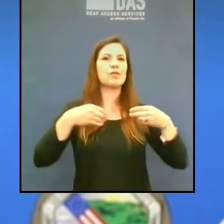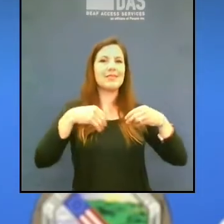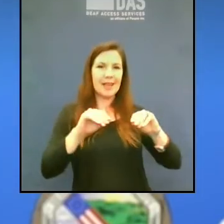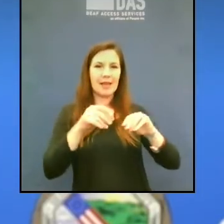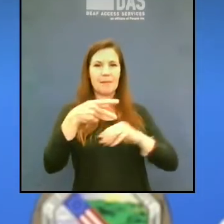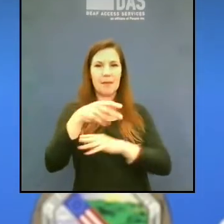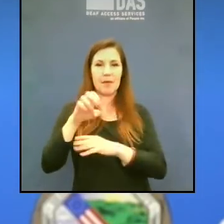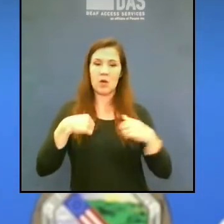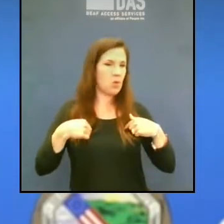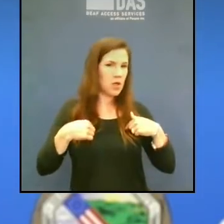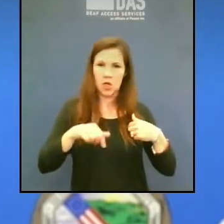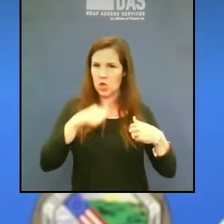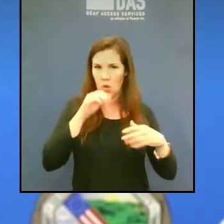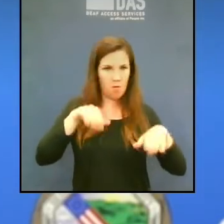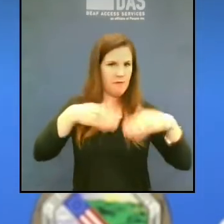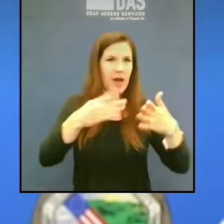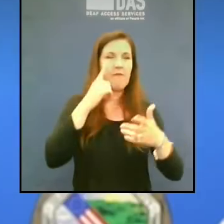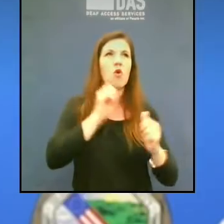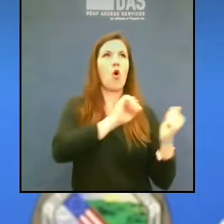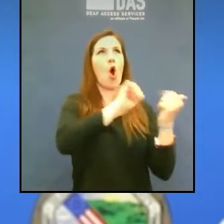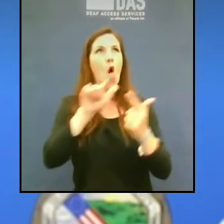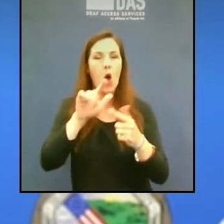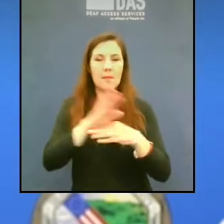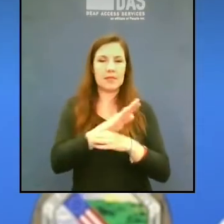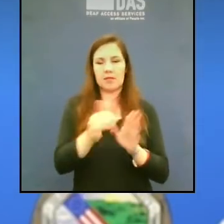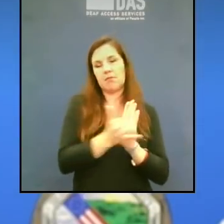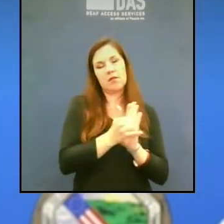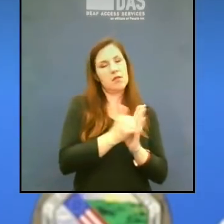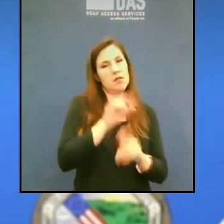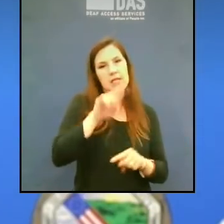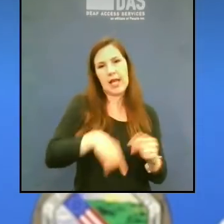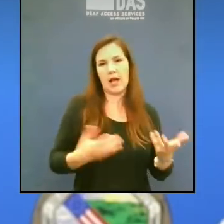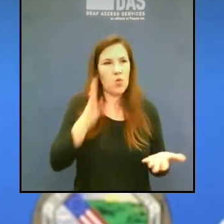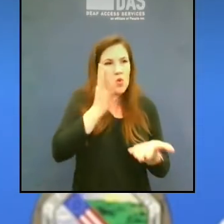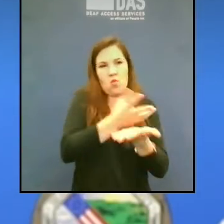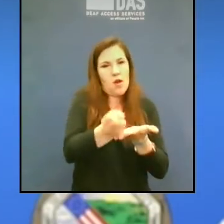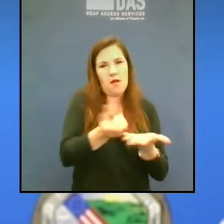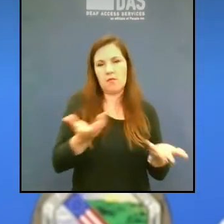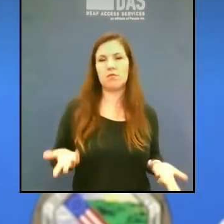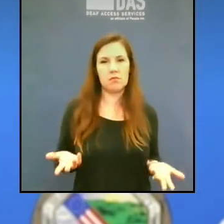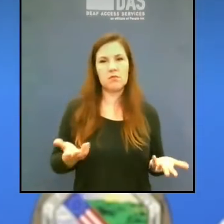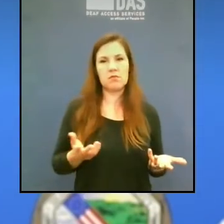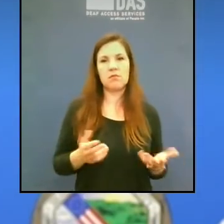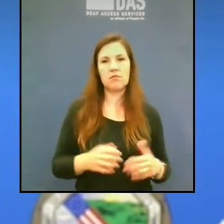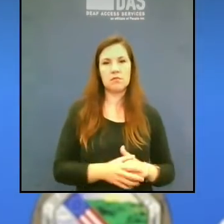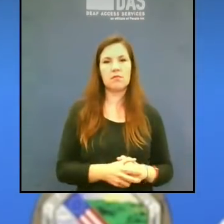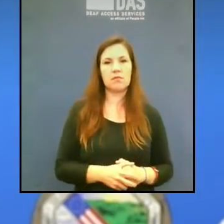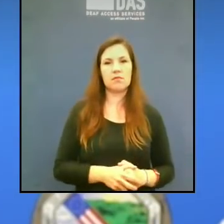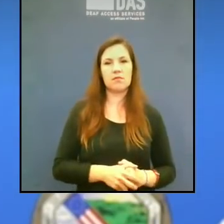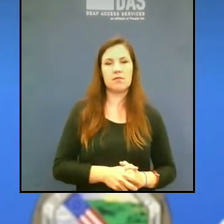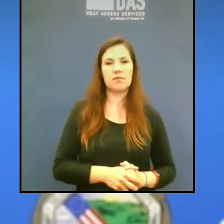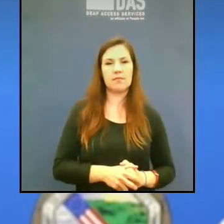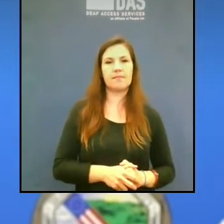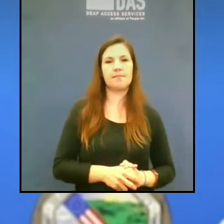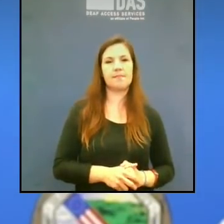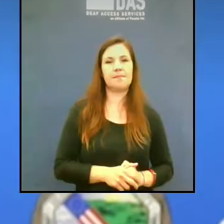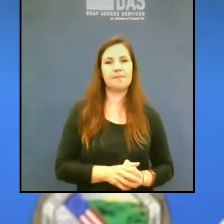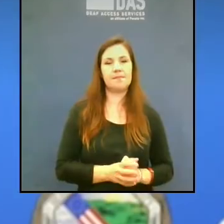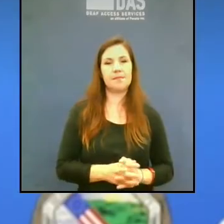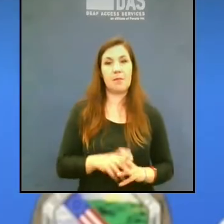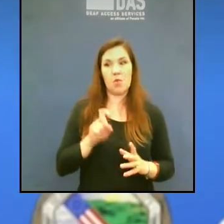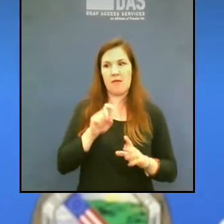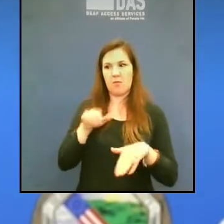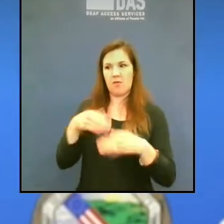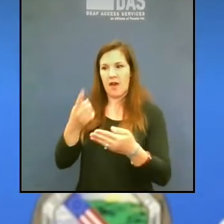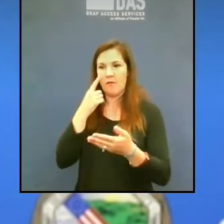not provide PPE to every business. We would not be able to do it, and we would truthfully run out of PPE when we have to provide it for healthcare